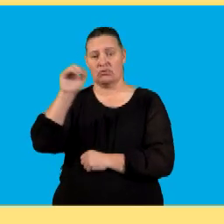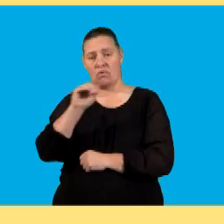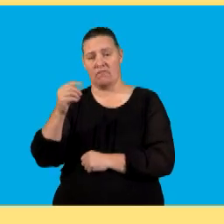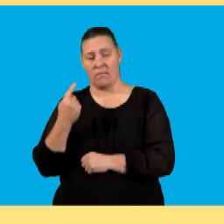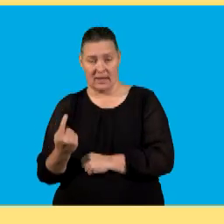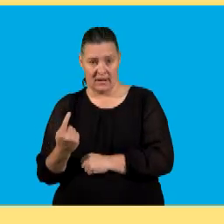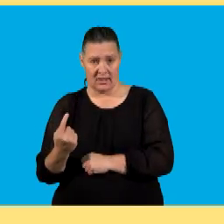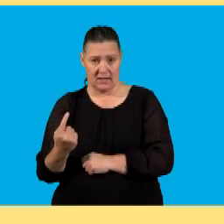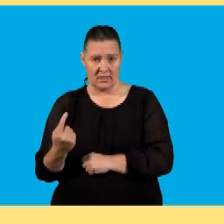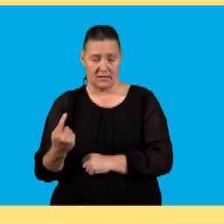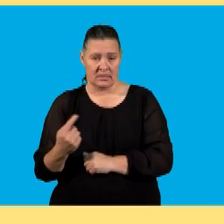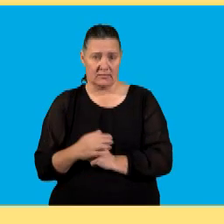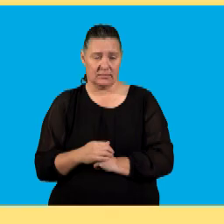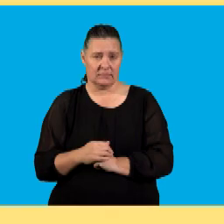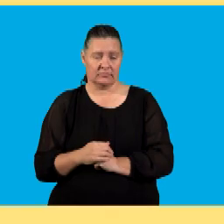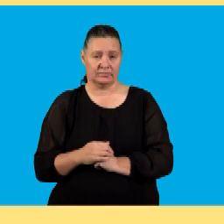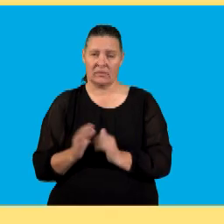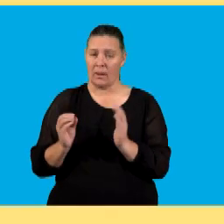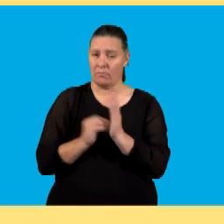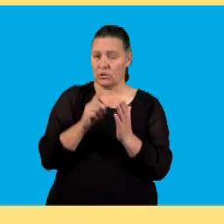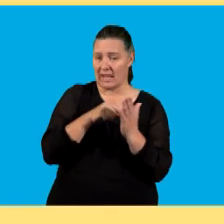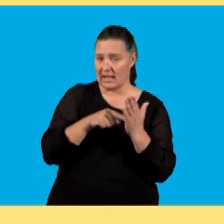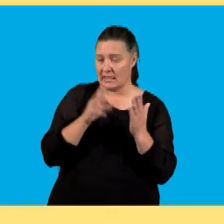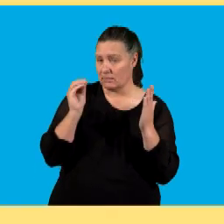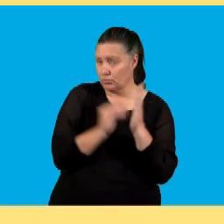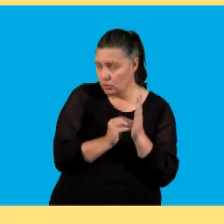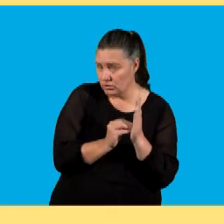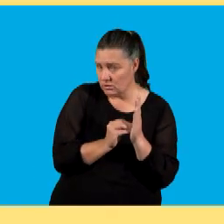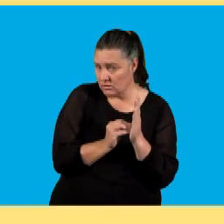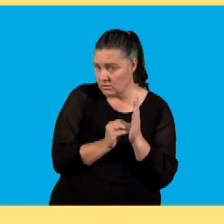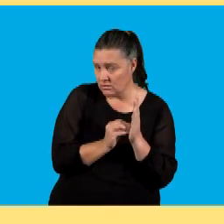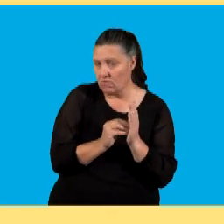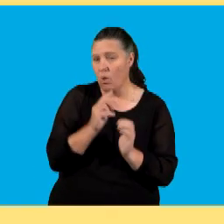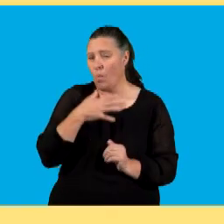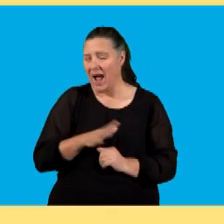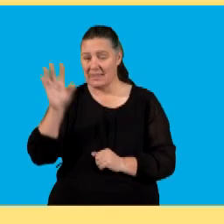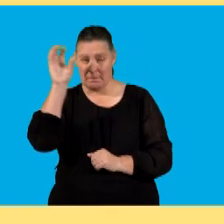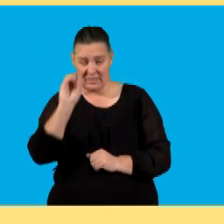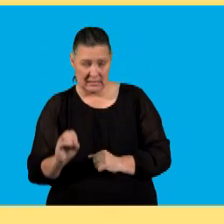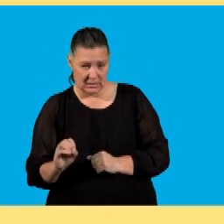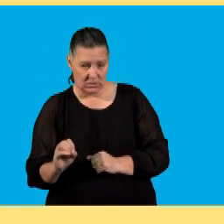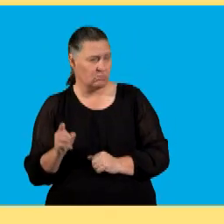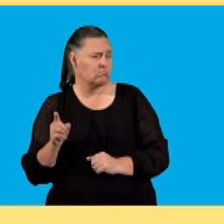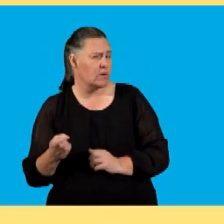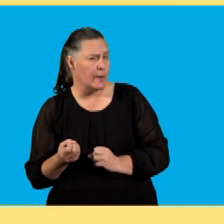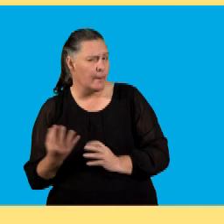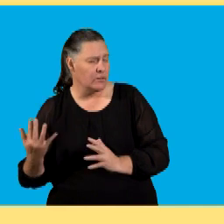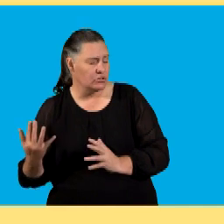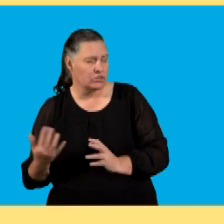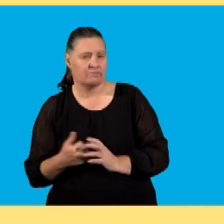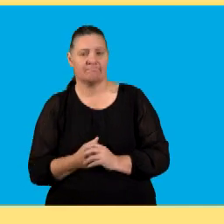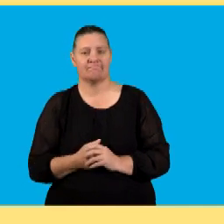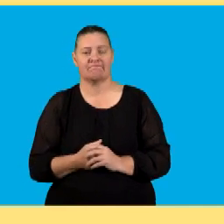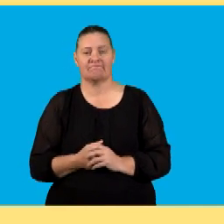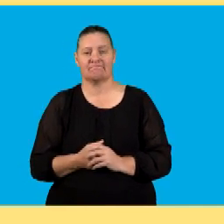multiply it by 100 over 1. Please punch that in your calculator. we are looking for a percentage. What